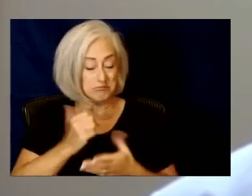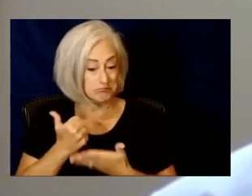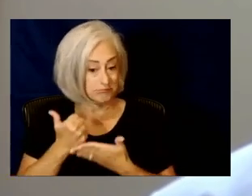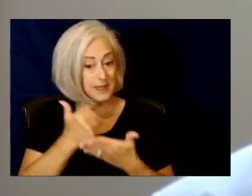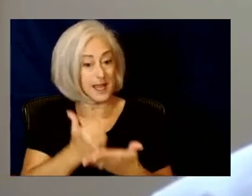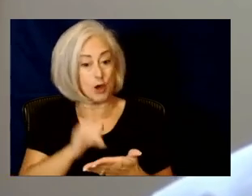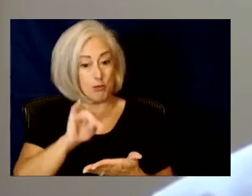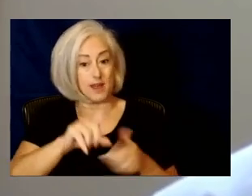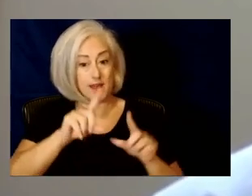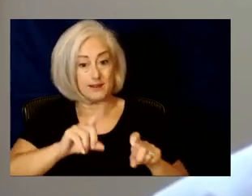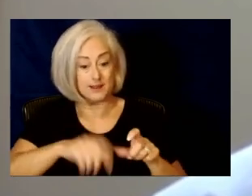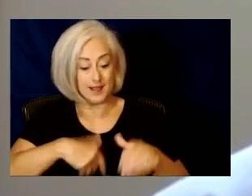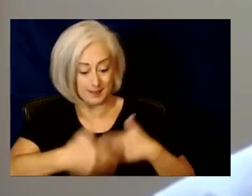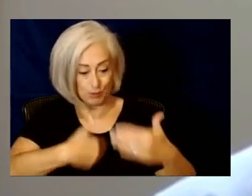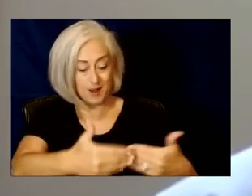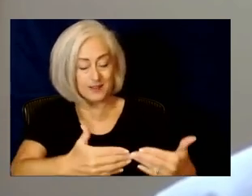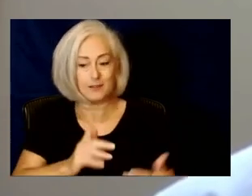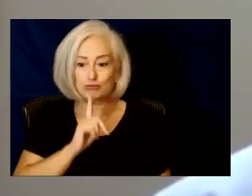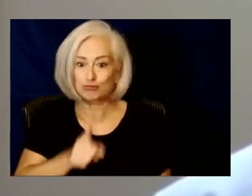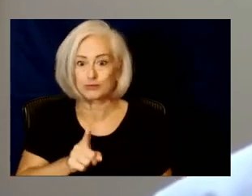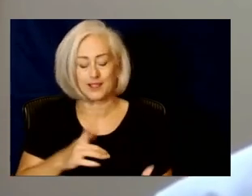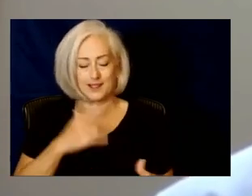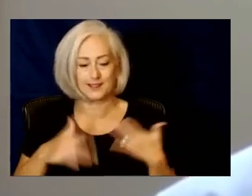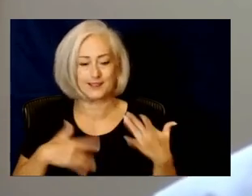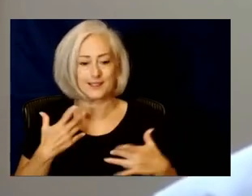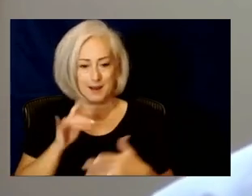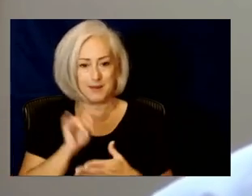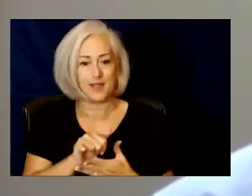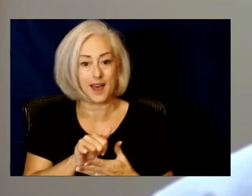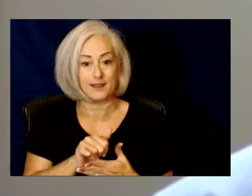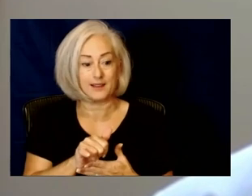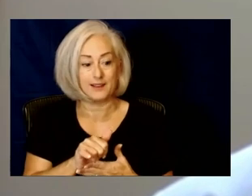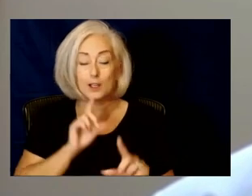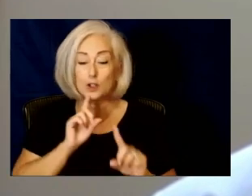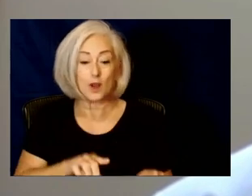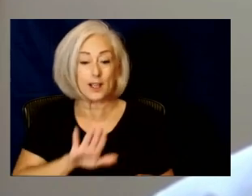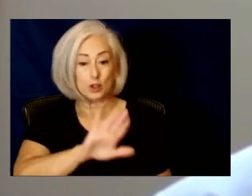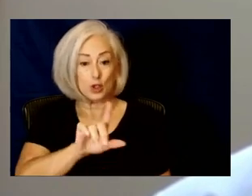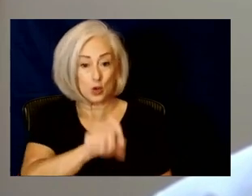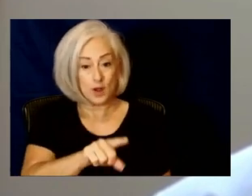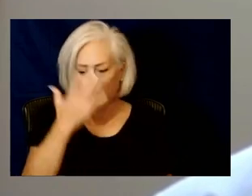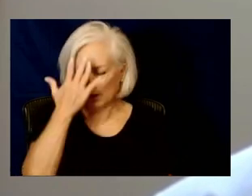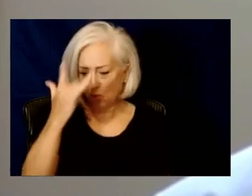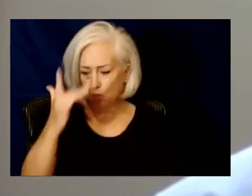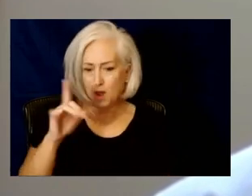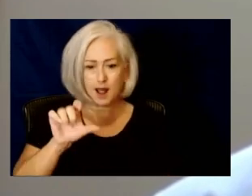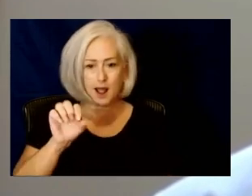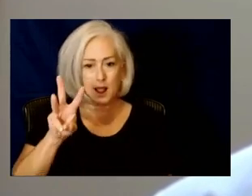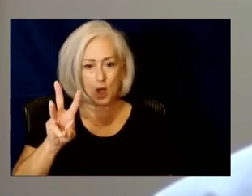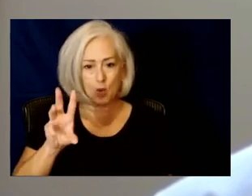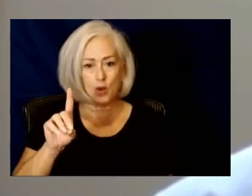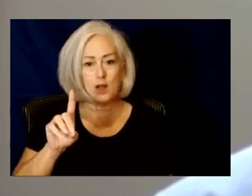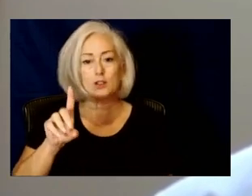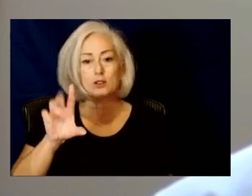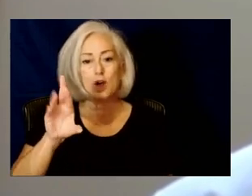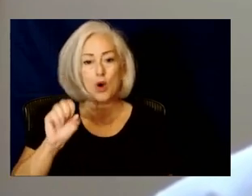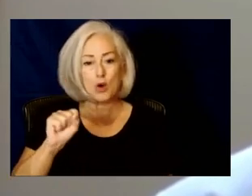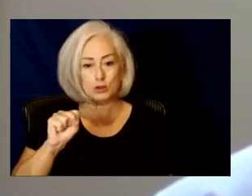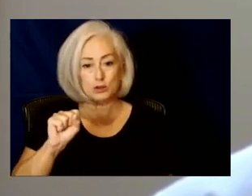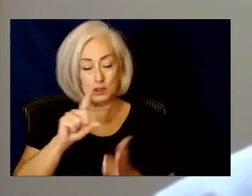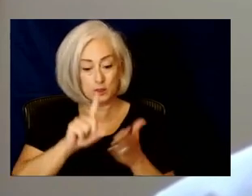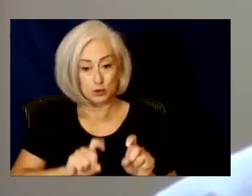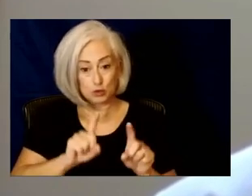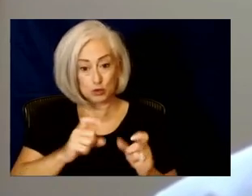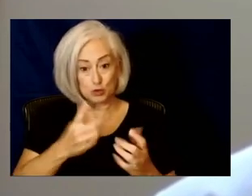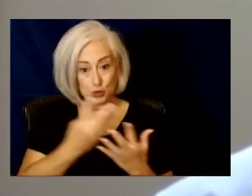process, we're really excited about that. So to answer your question, why is it called low dose screening? It's about a 1/7